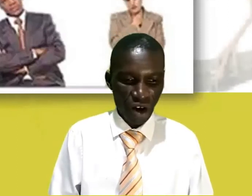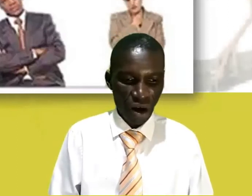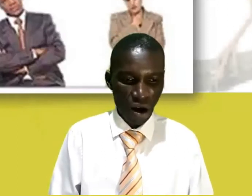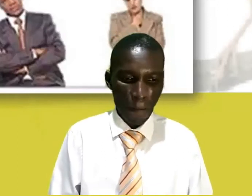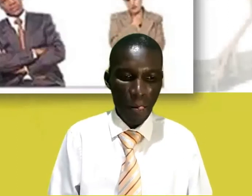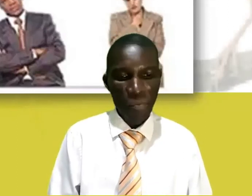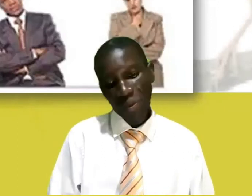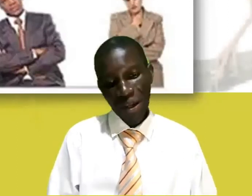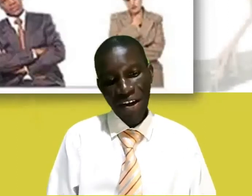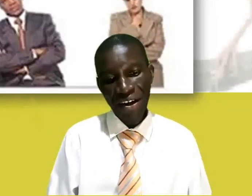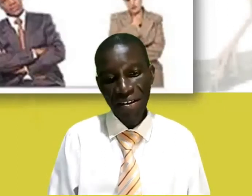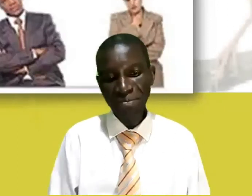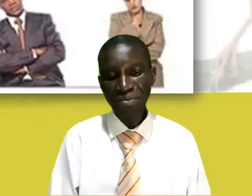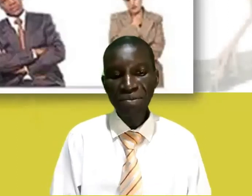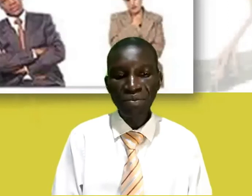of